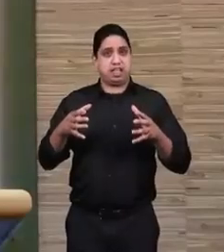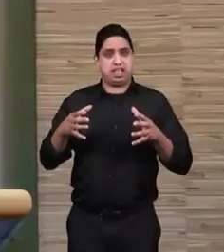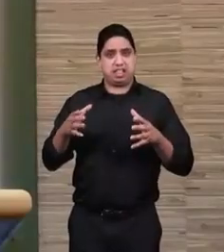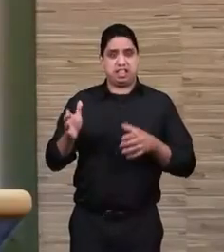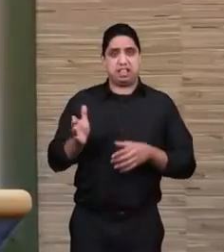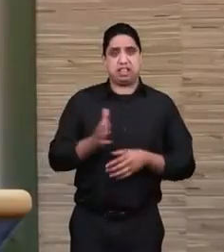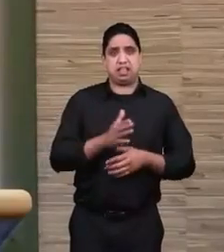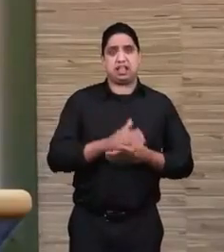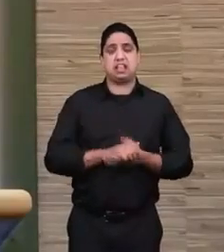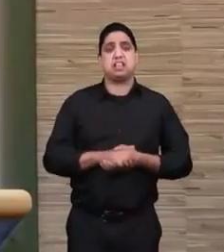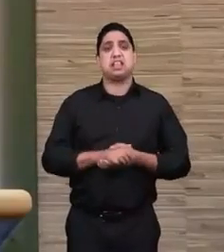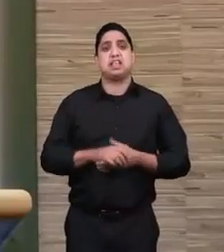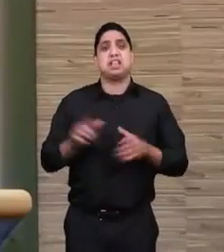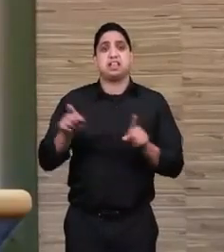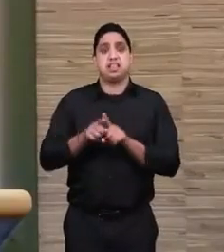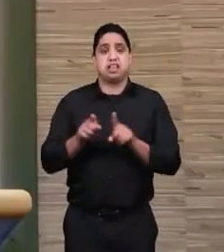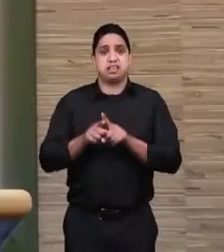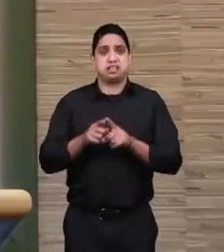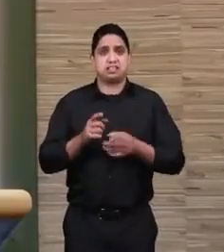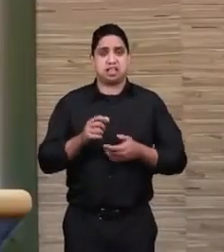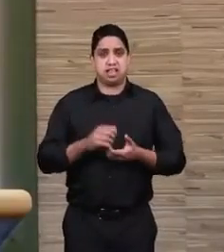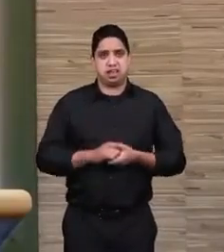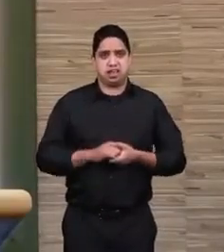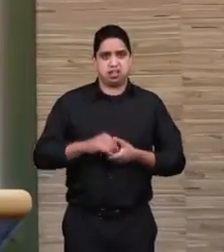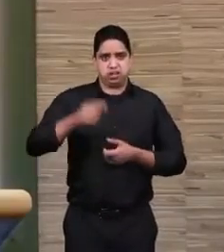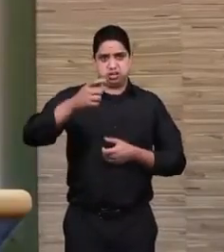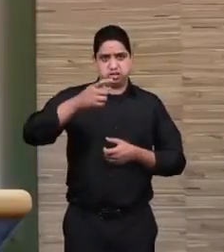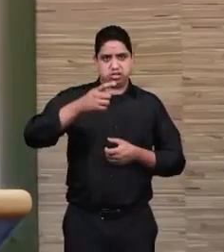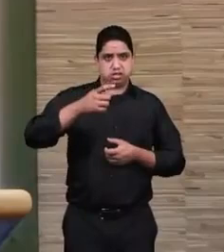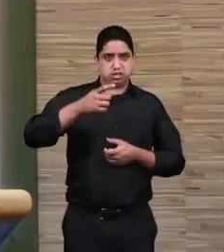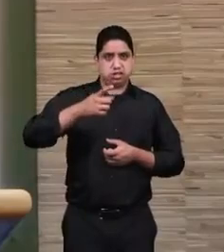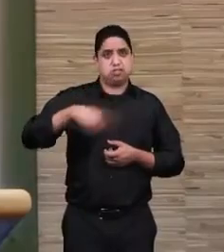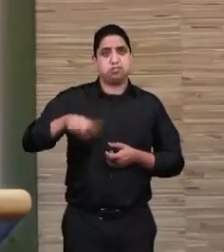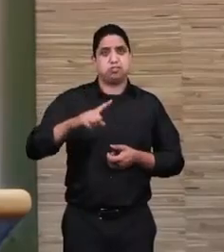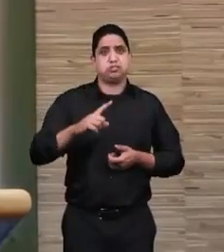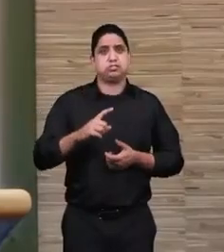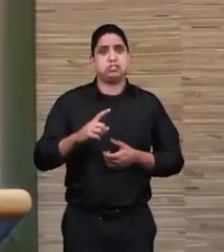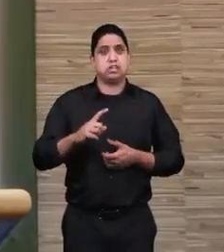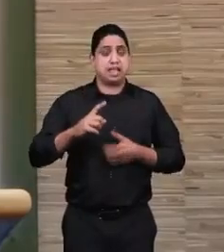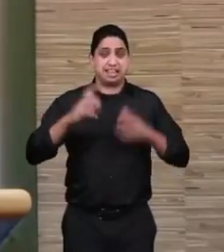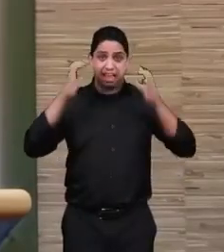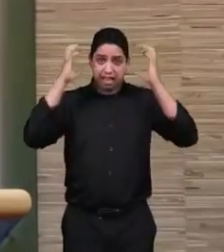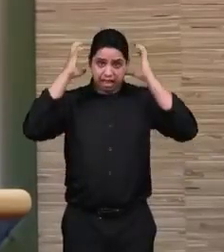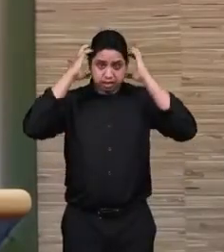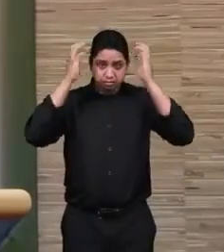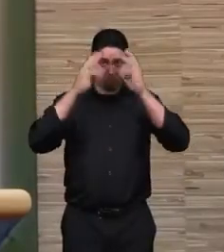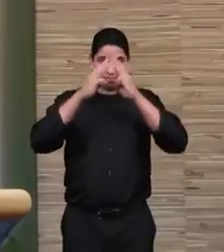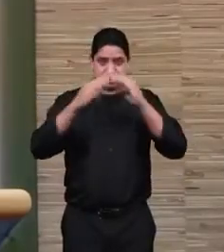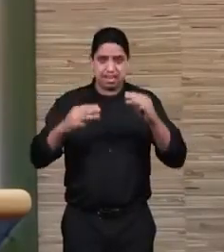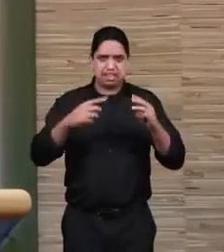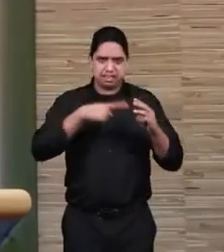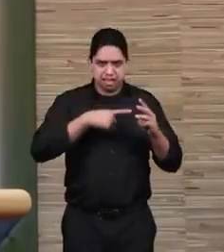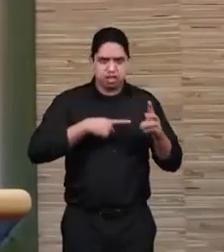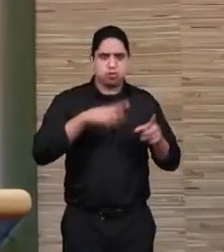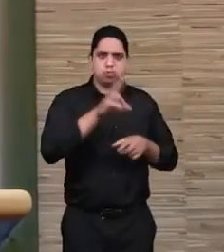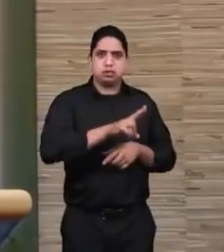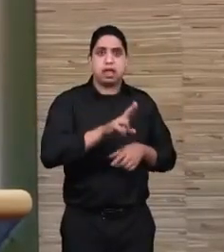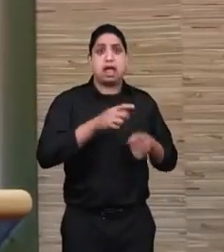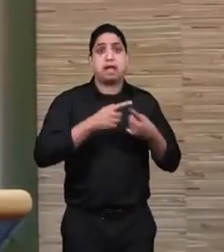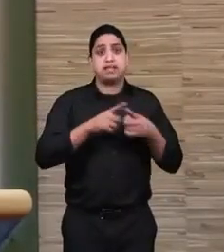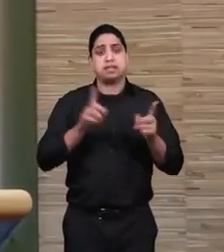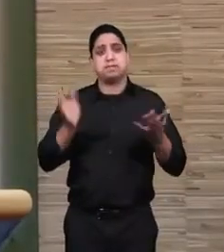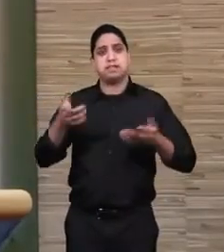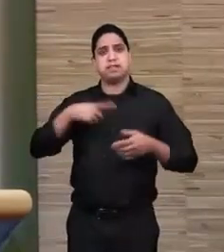but there is a large network being formed besides Rádio Manaim. There are